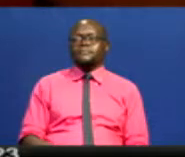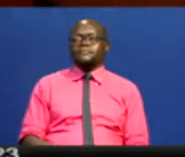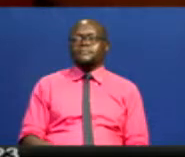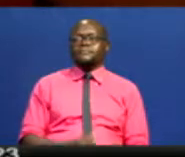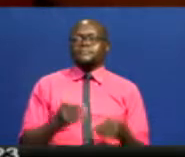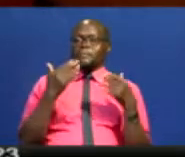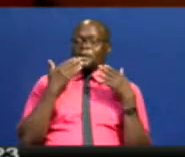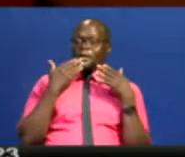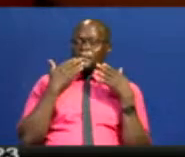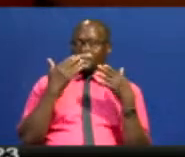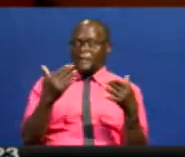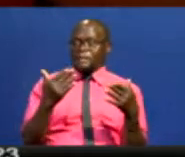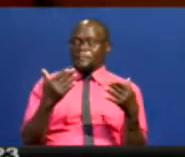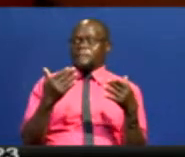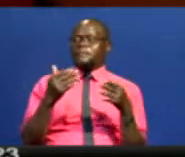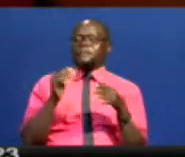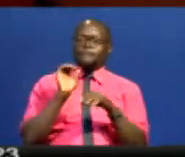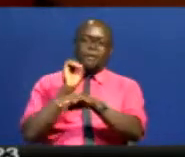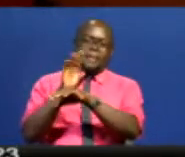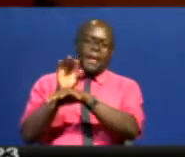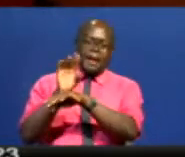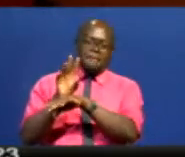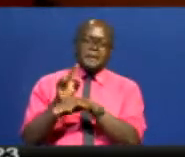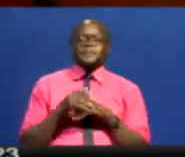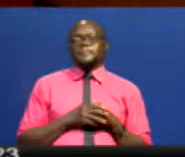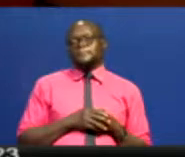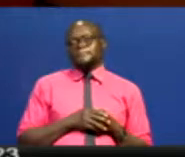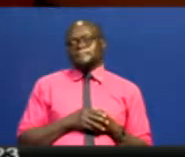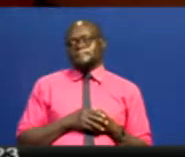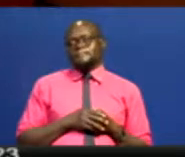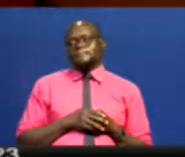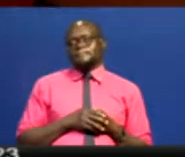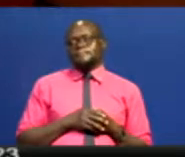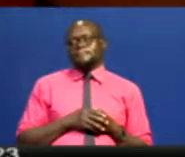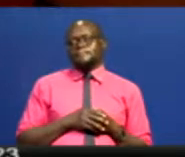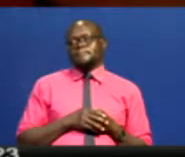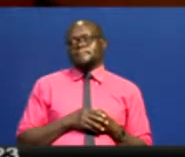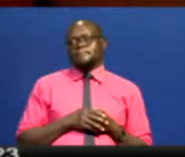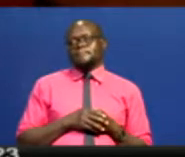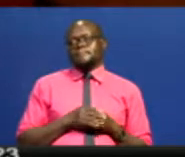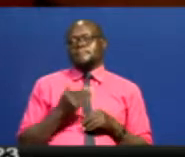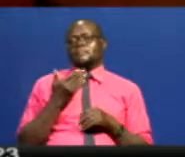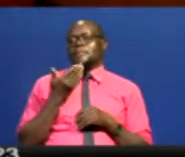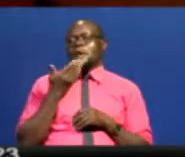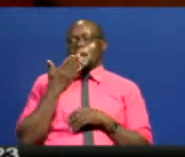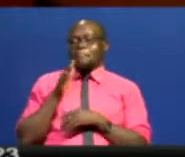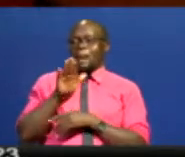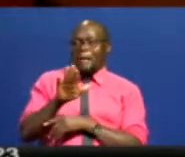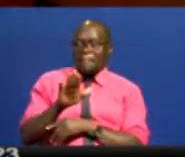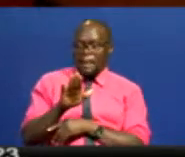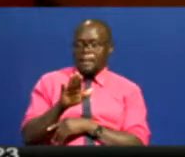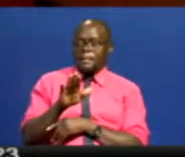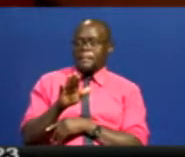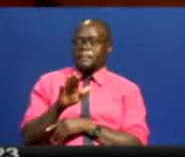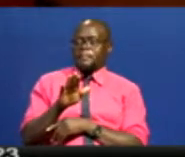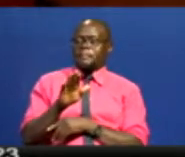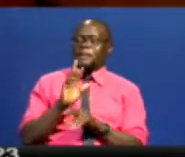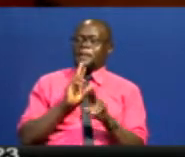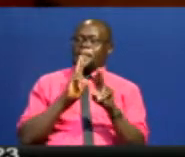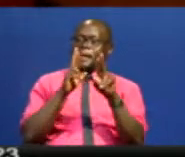Thank you for the guidance. I beg to reply this